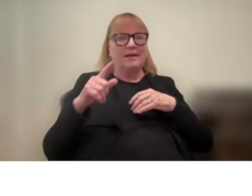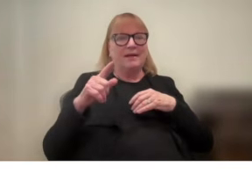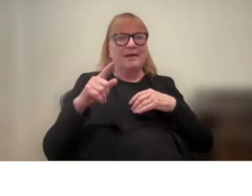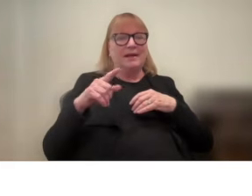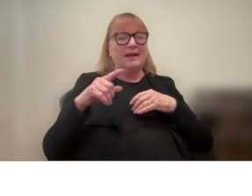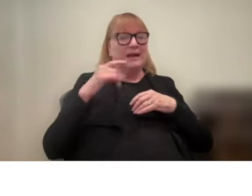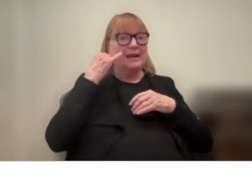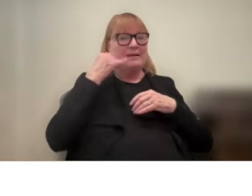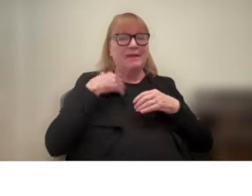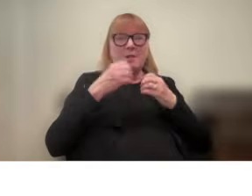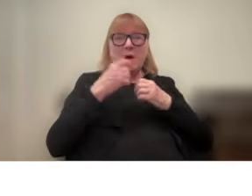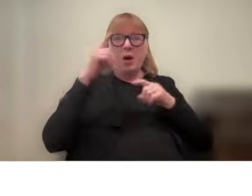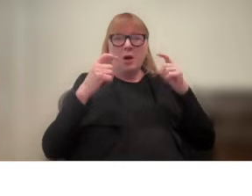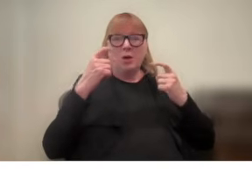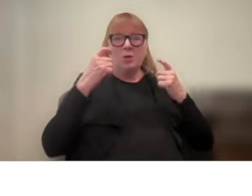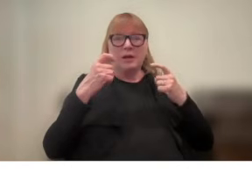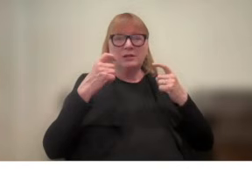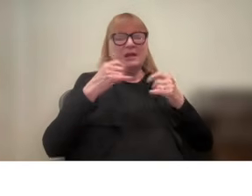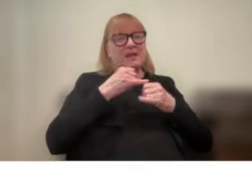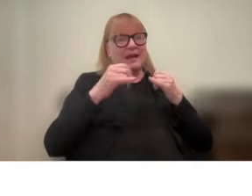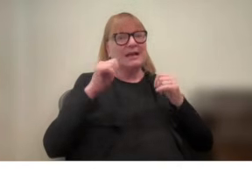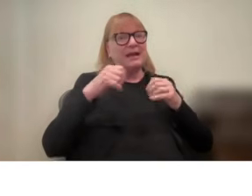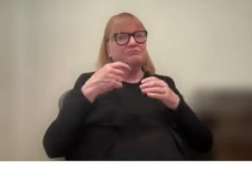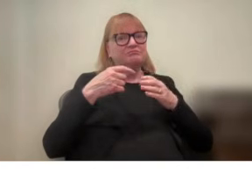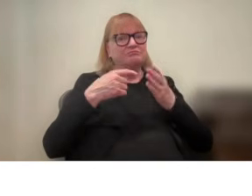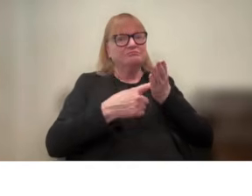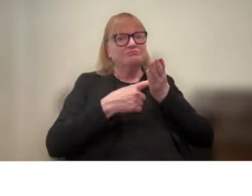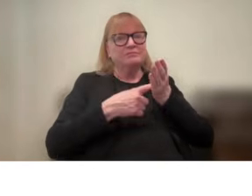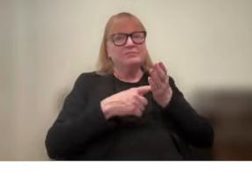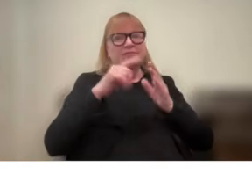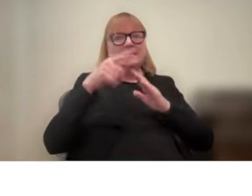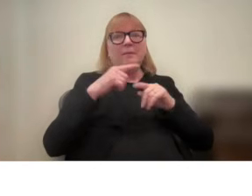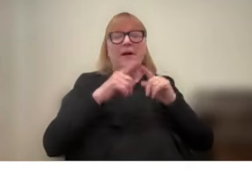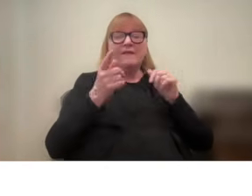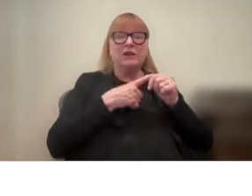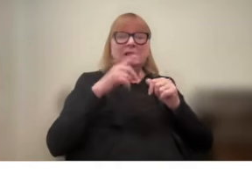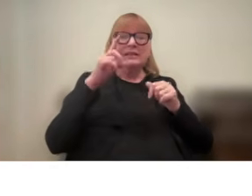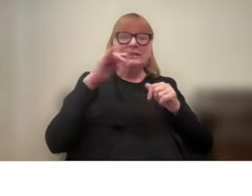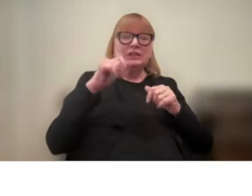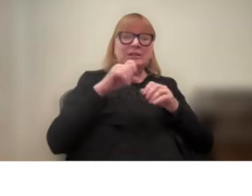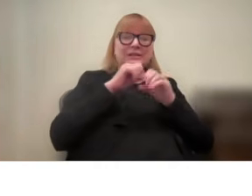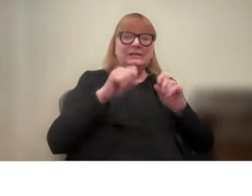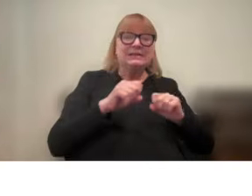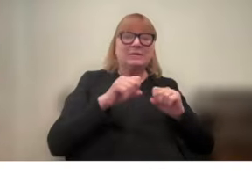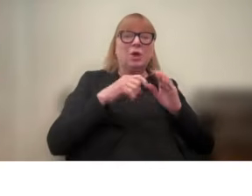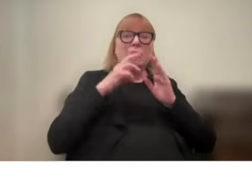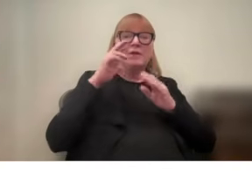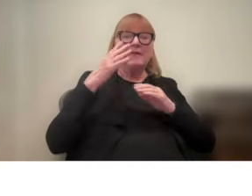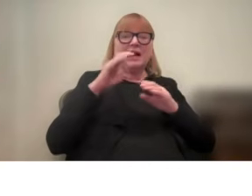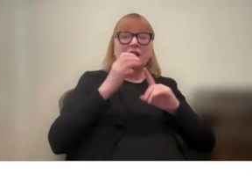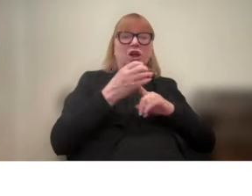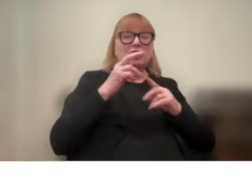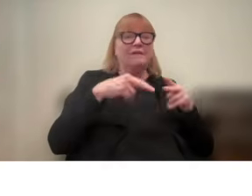And if anyone has more questions in depth at the end, we can certainly go over that. But first, digital systems reflect cultural values,